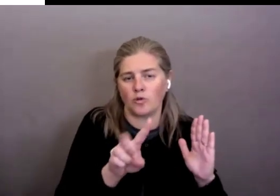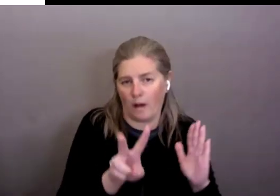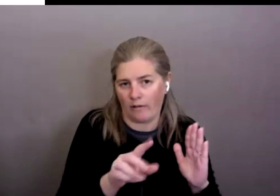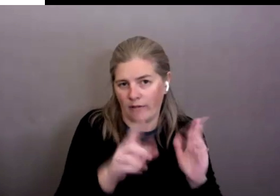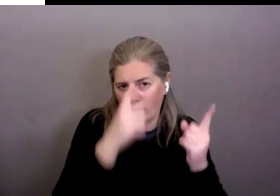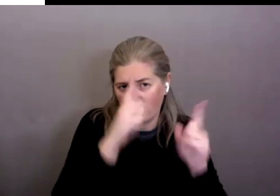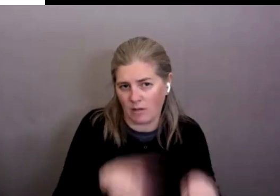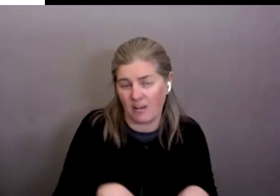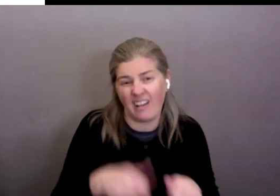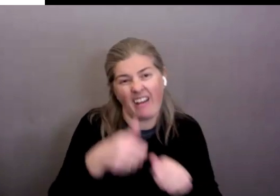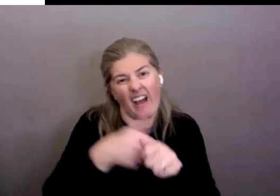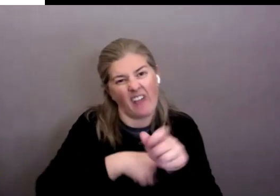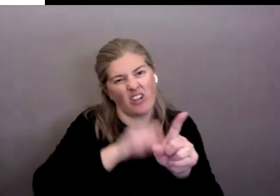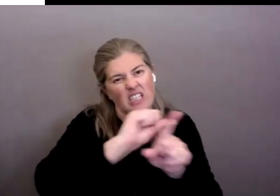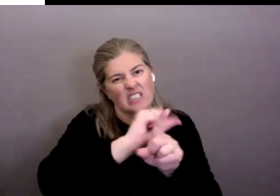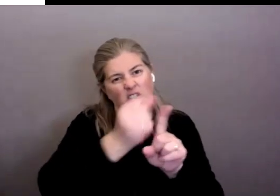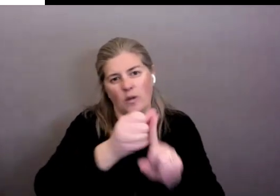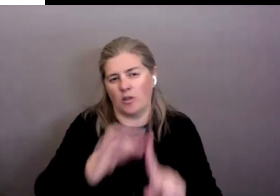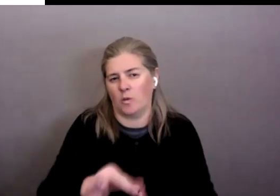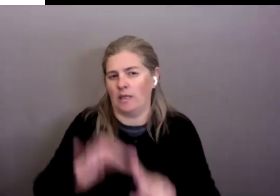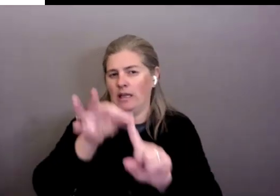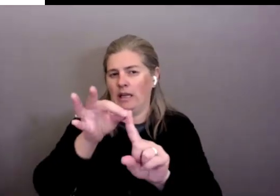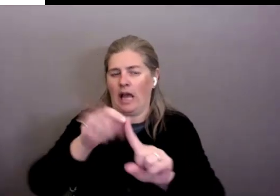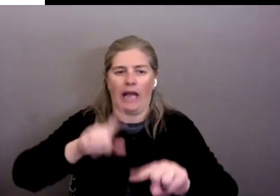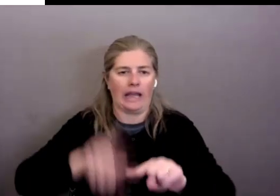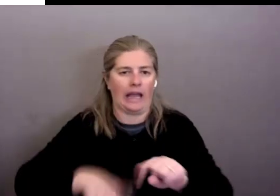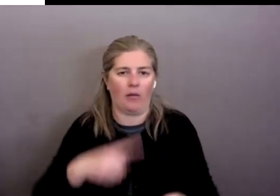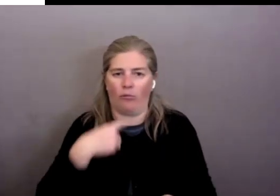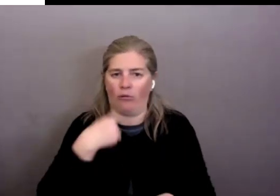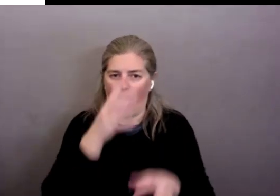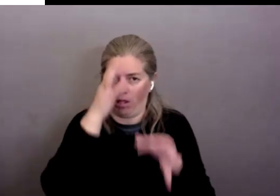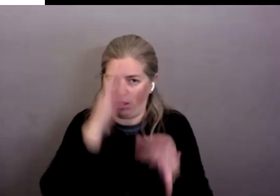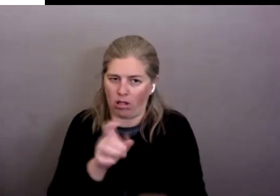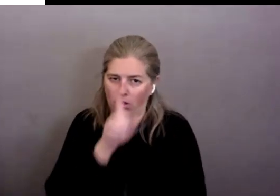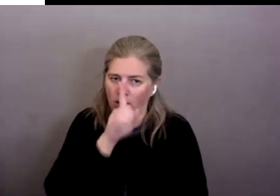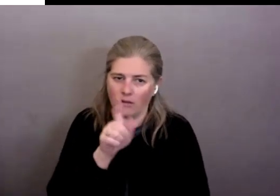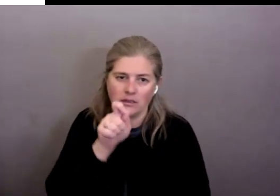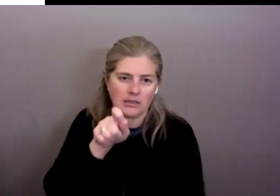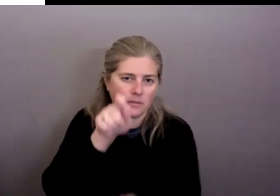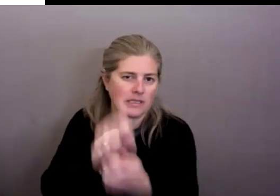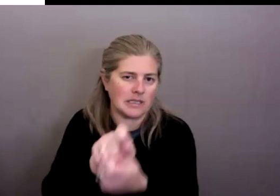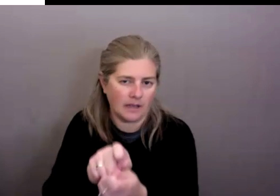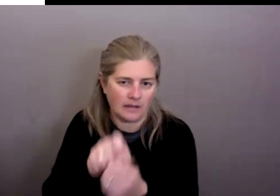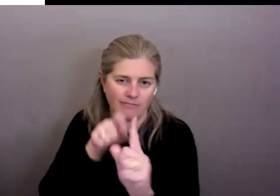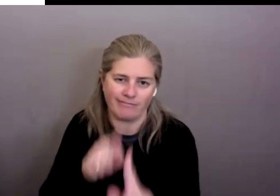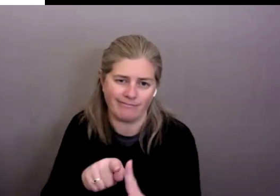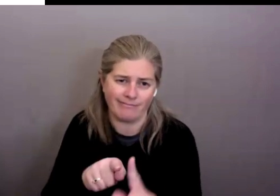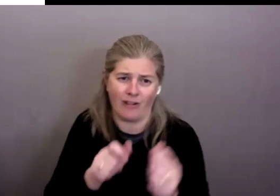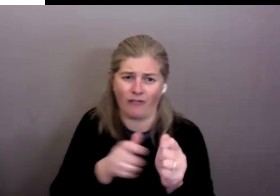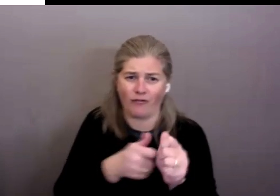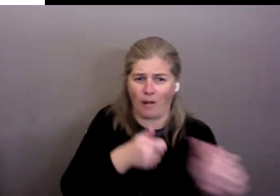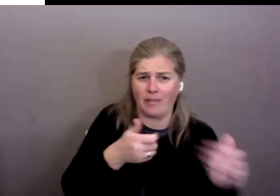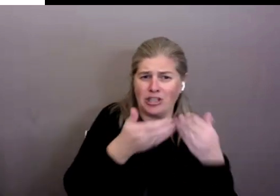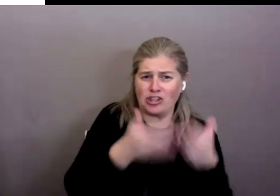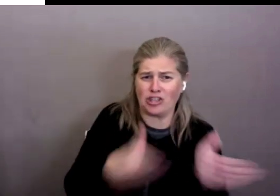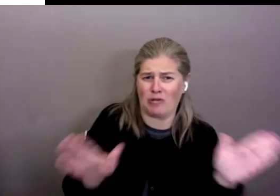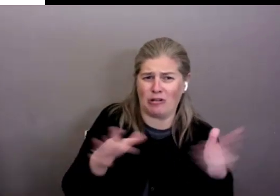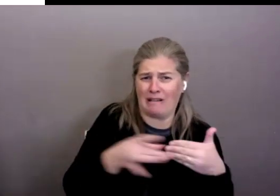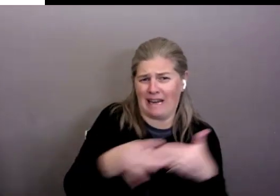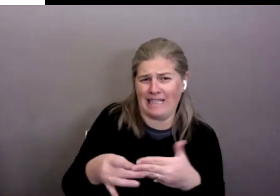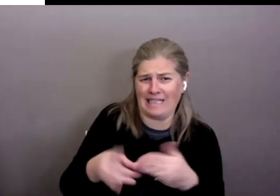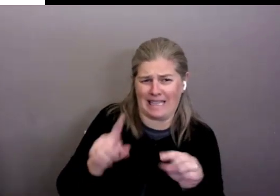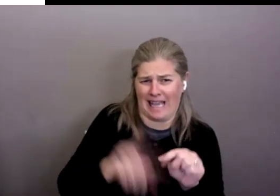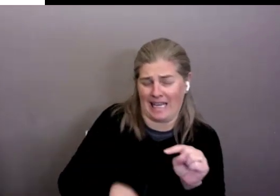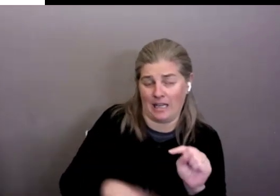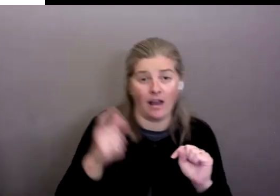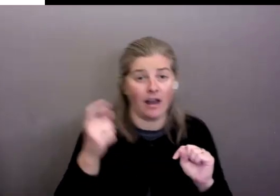Every situation is unique and cannot give definitive answers that address specific circumstances through general guidance. However,